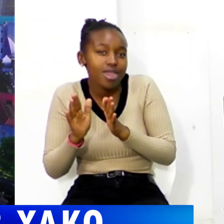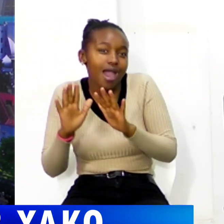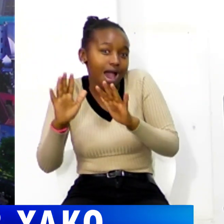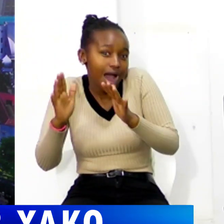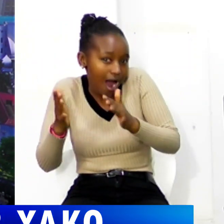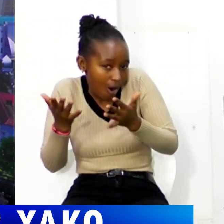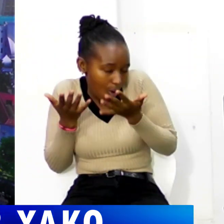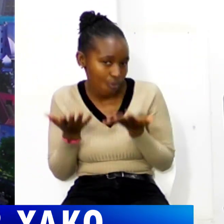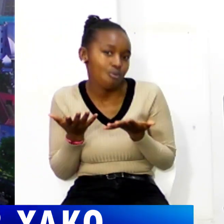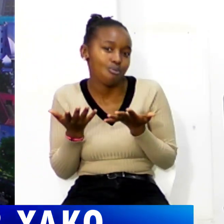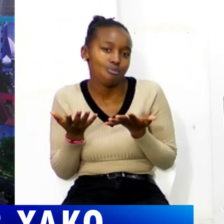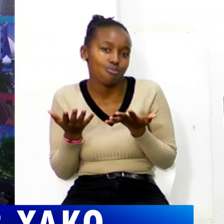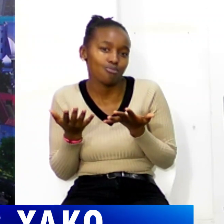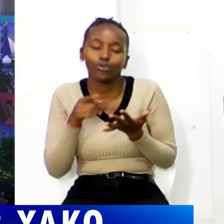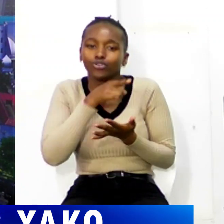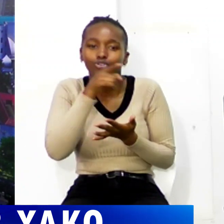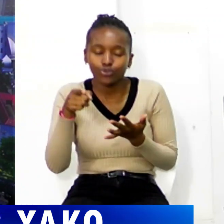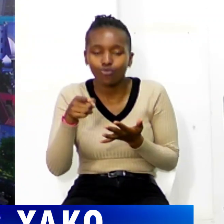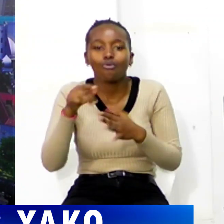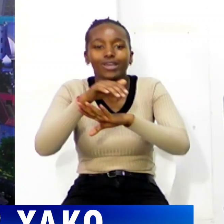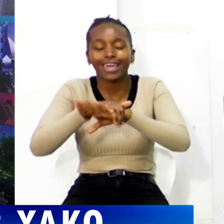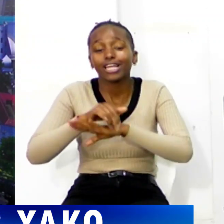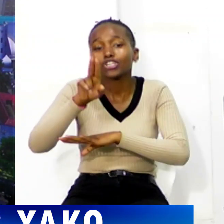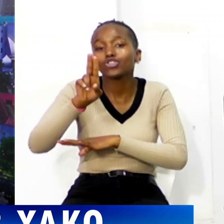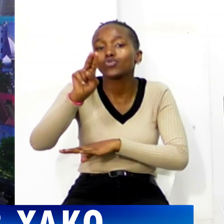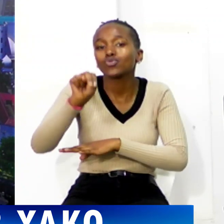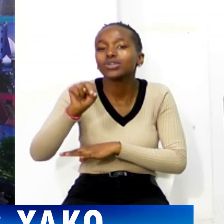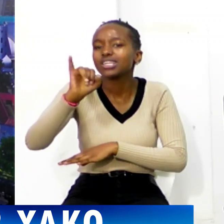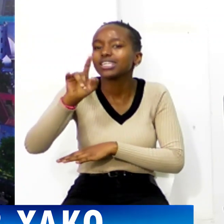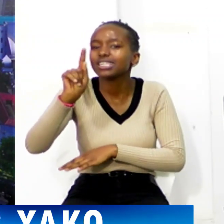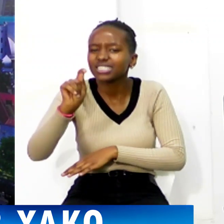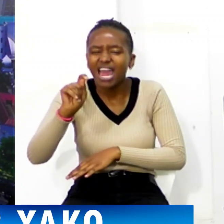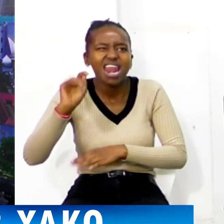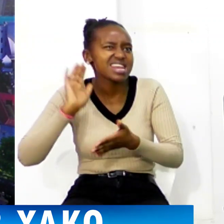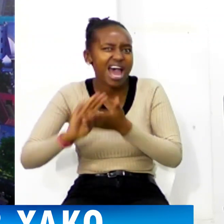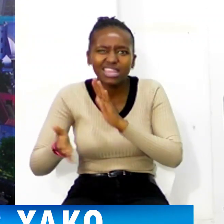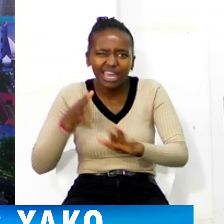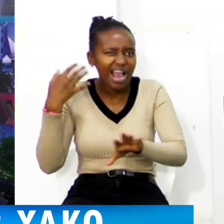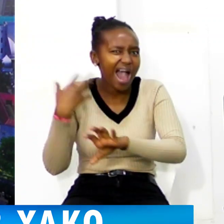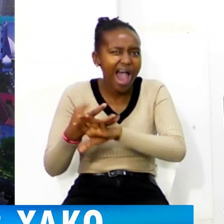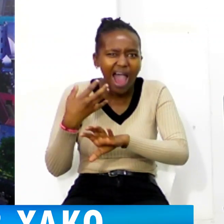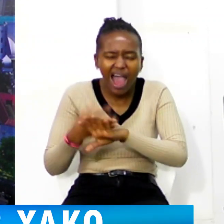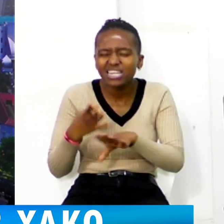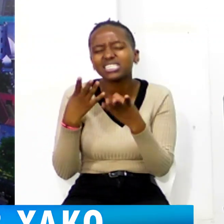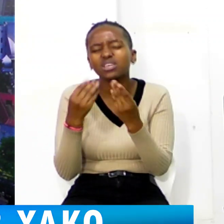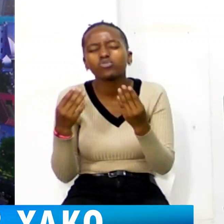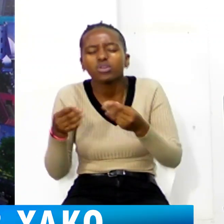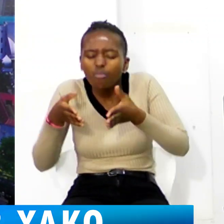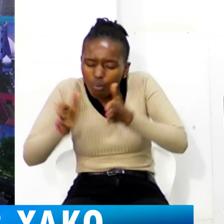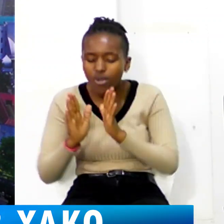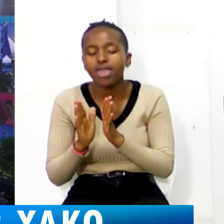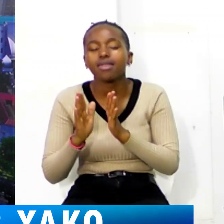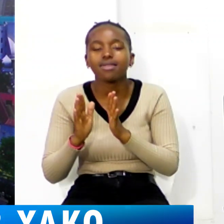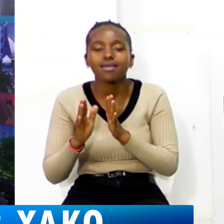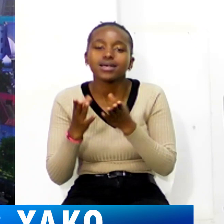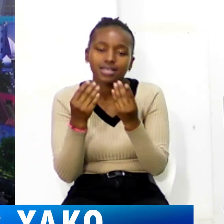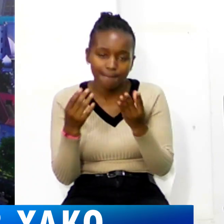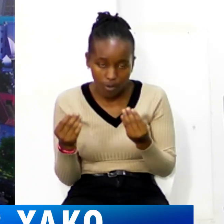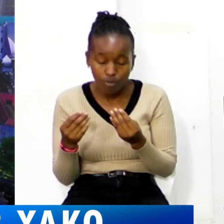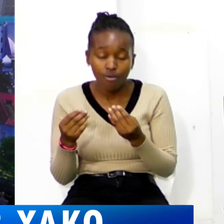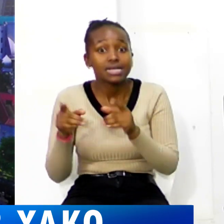So nothing complicated. Then number three is that if you have received a message from Kenya Power